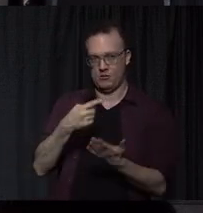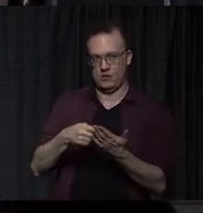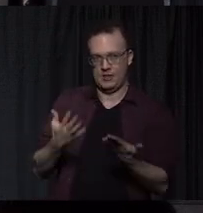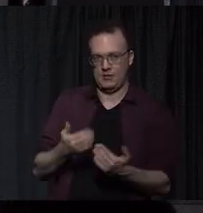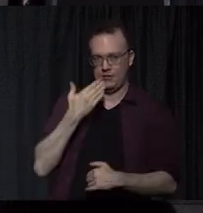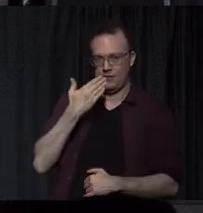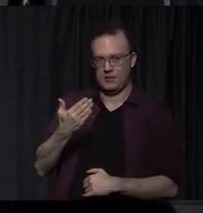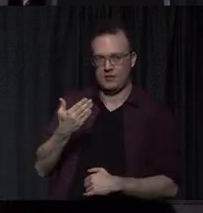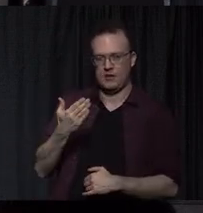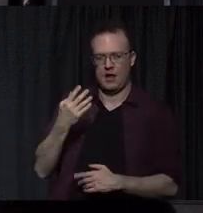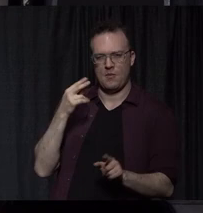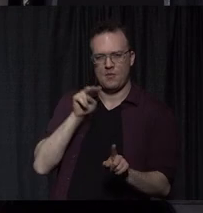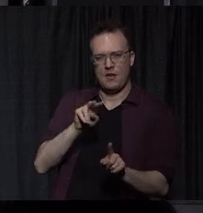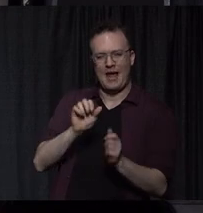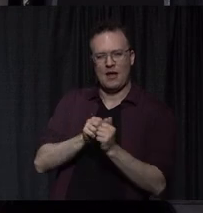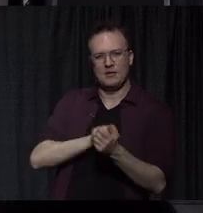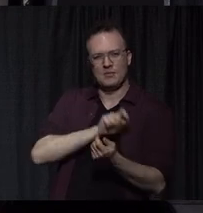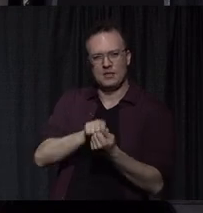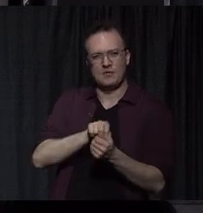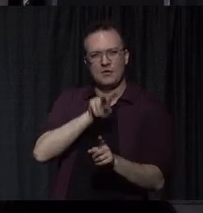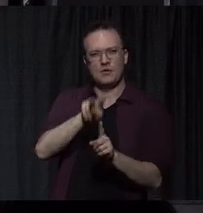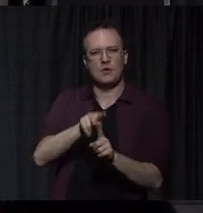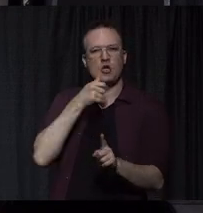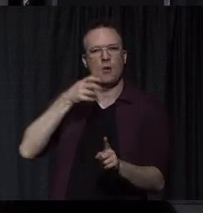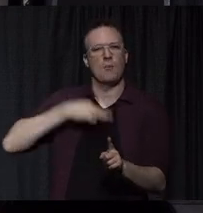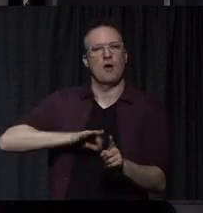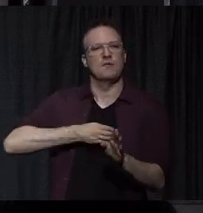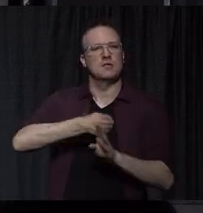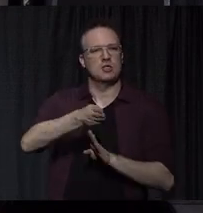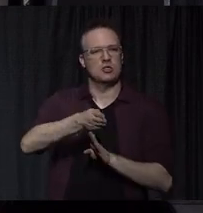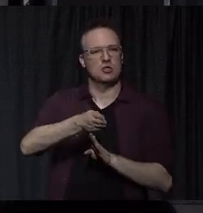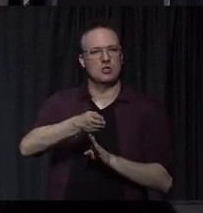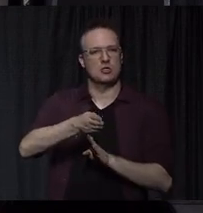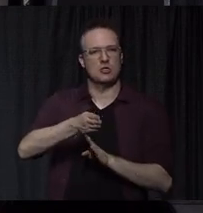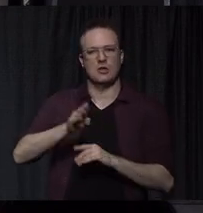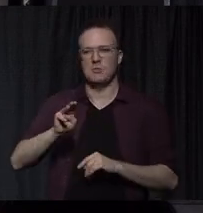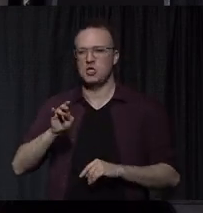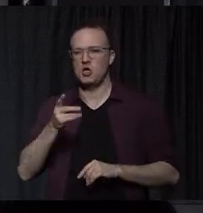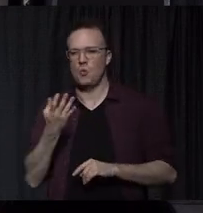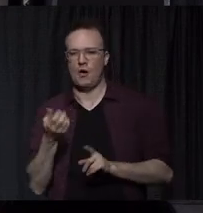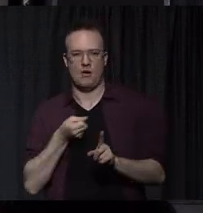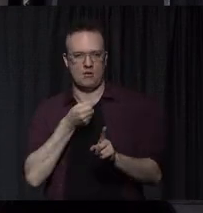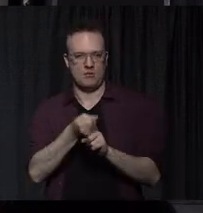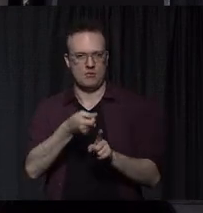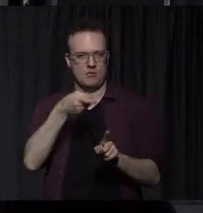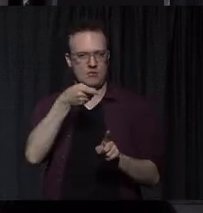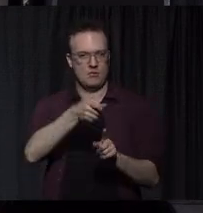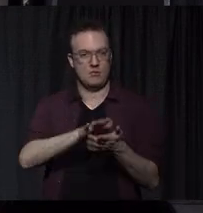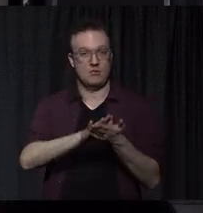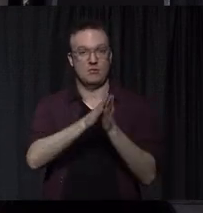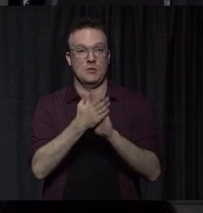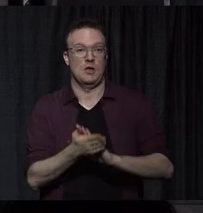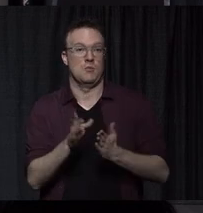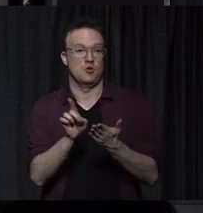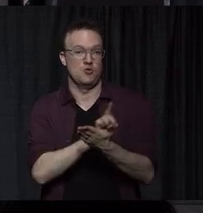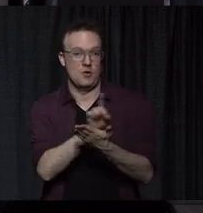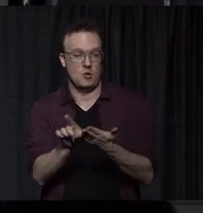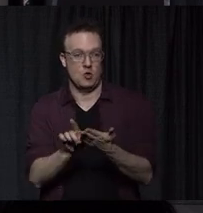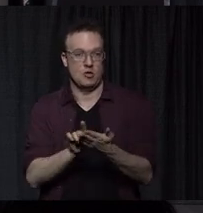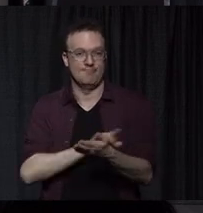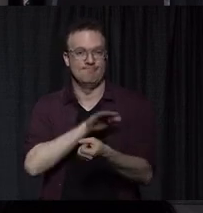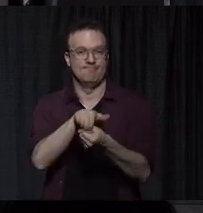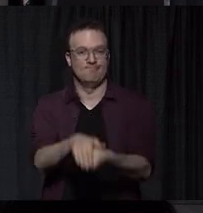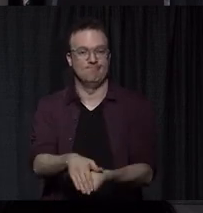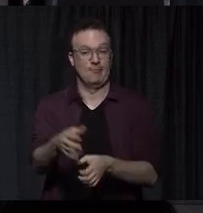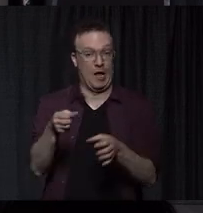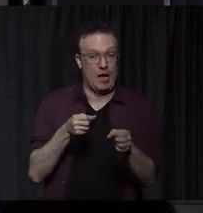how that now presents, specifically in our nonprofit sector, how that then translates into discriminatory hiring